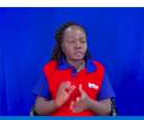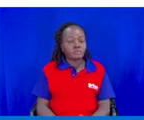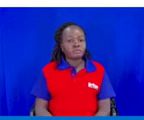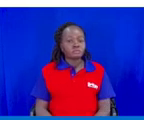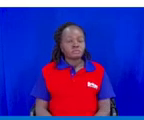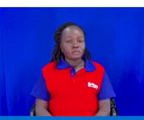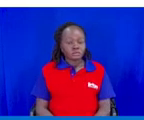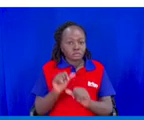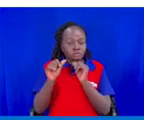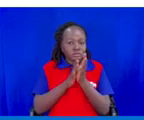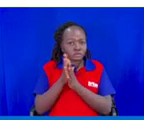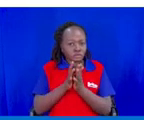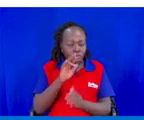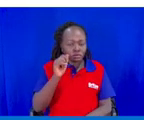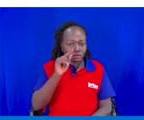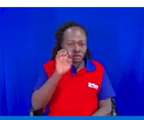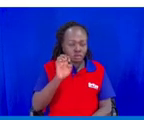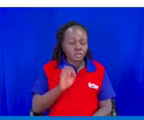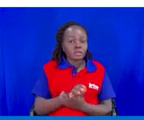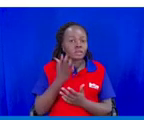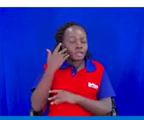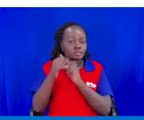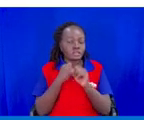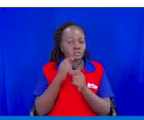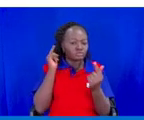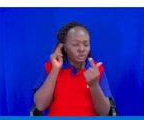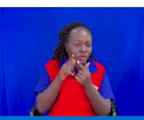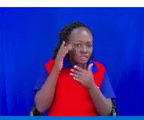On interest rates, last year, towards the end of